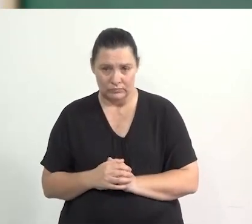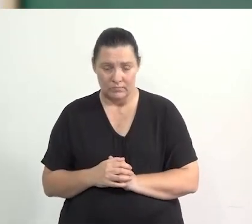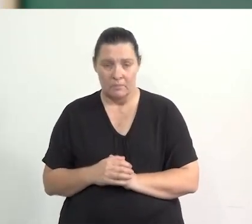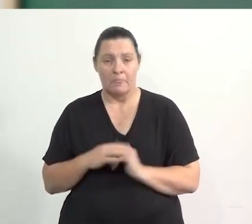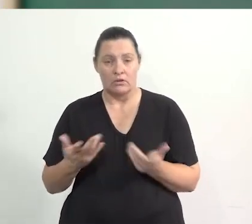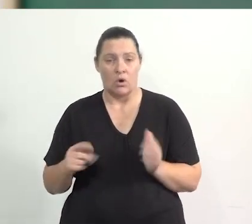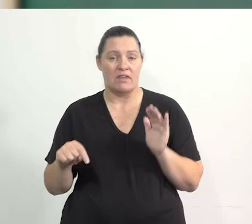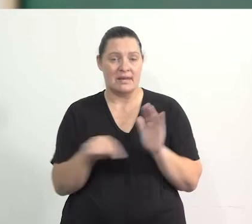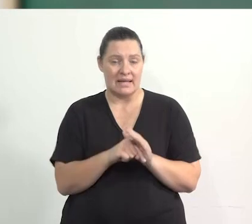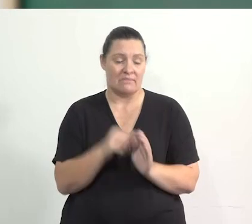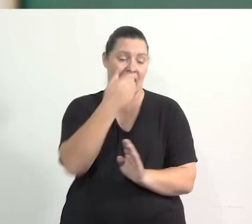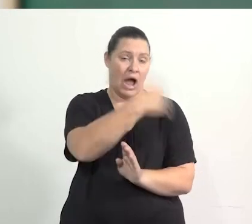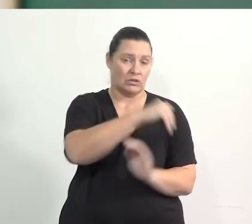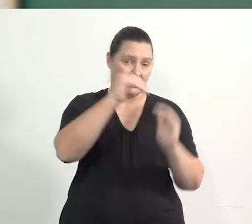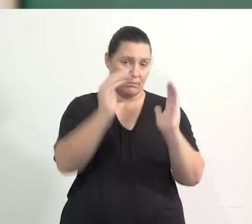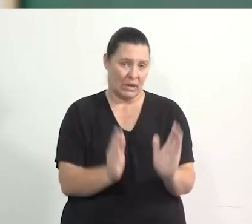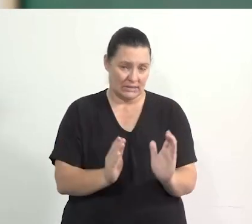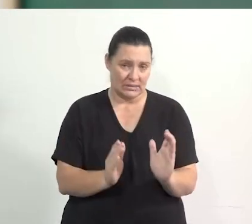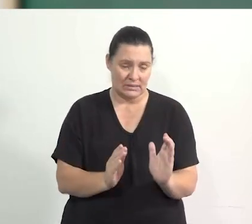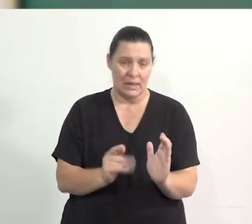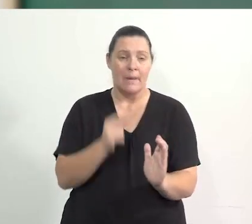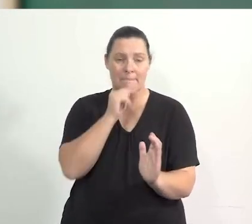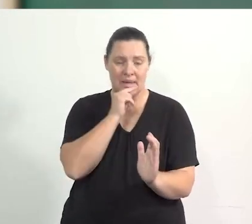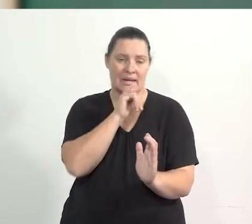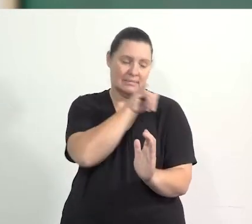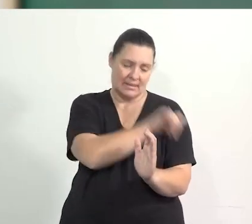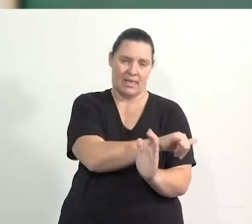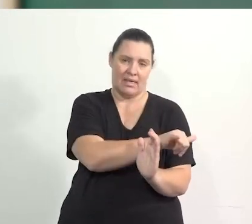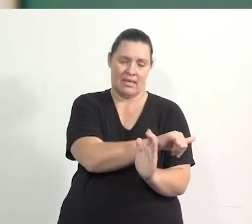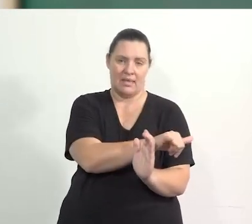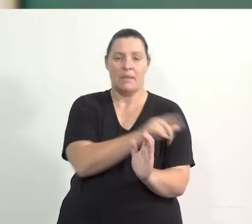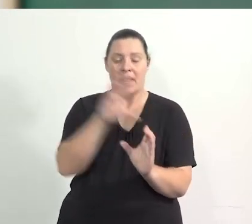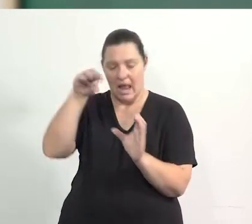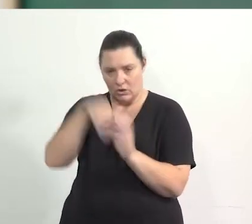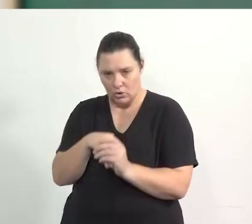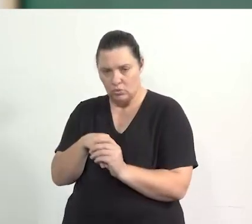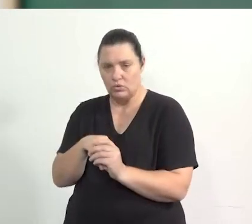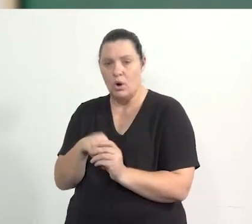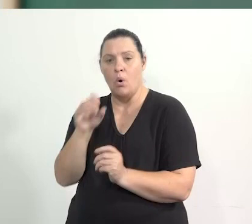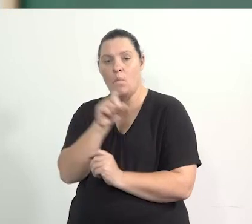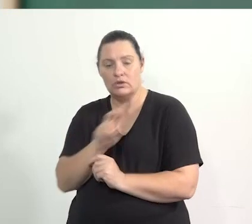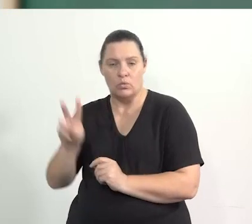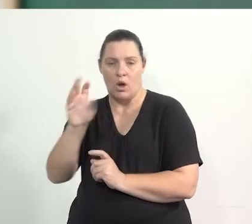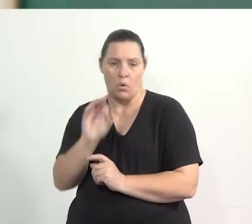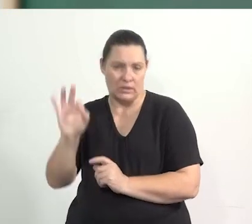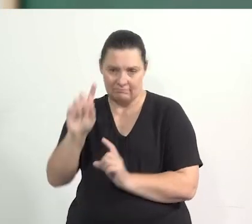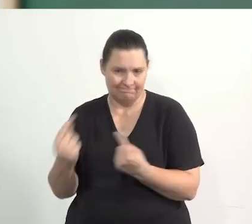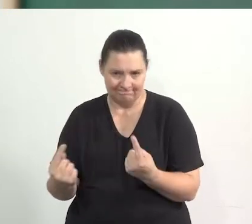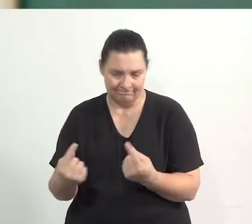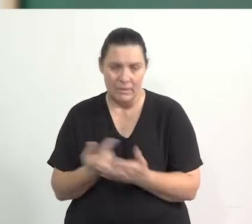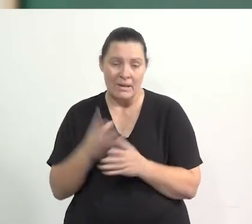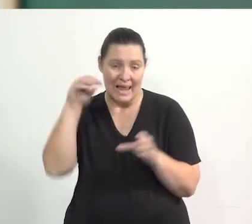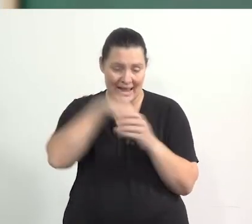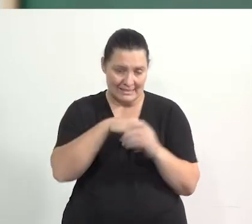not. So if the negative is outside of the bracket, then this means that it will not be included when we are squaring our integer. But if